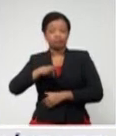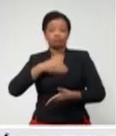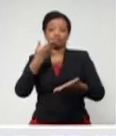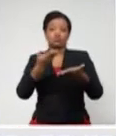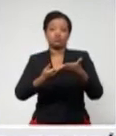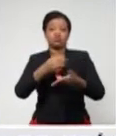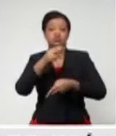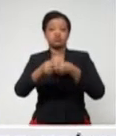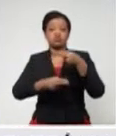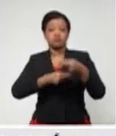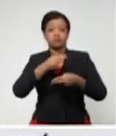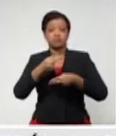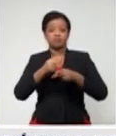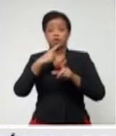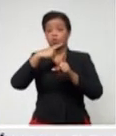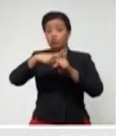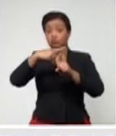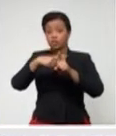2,495, or